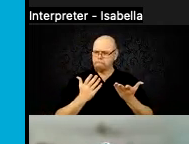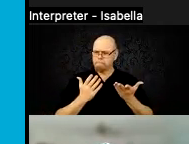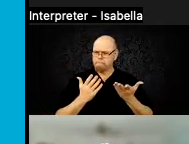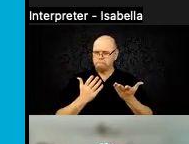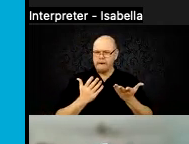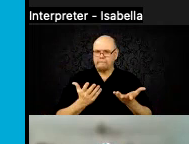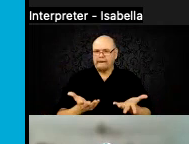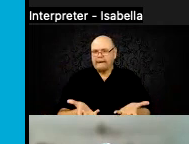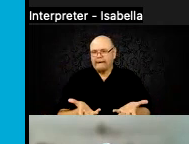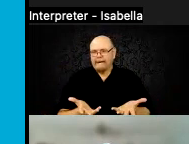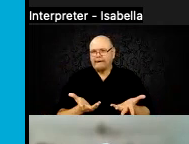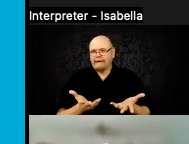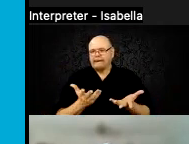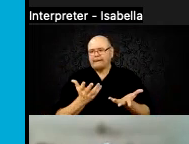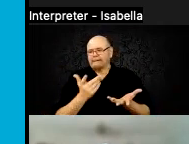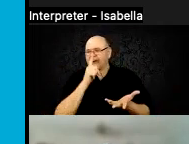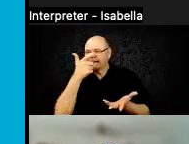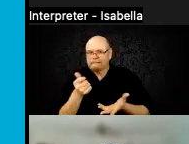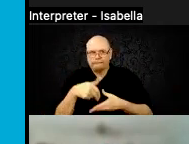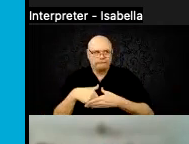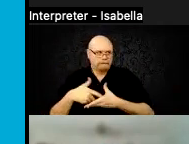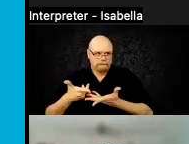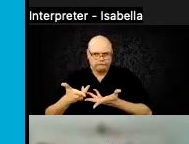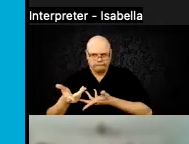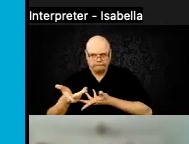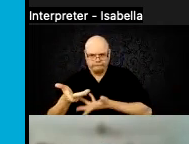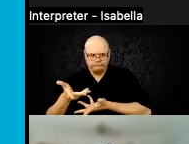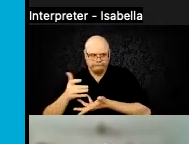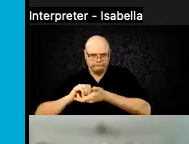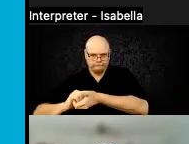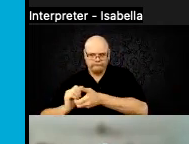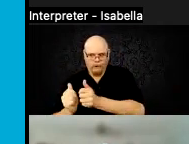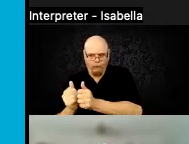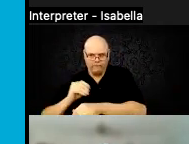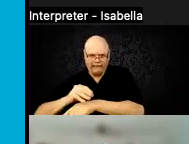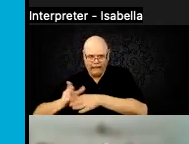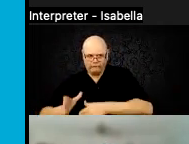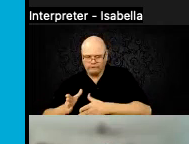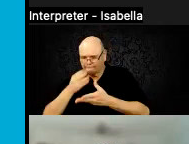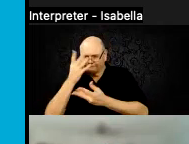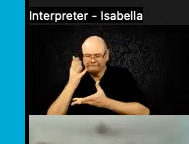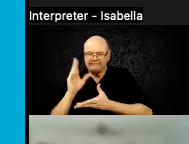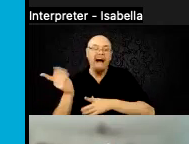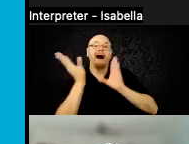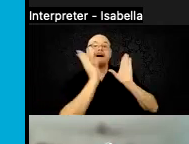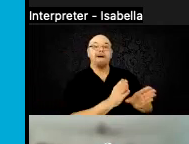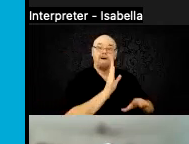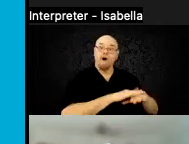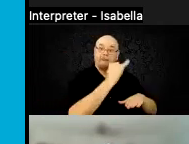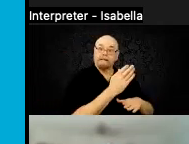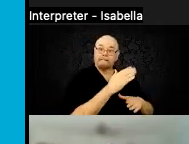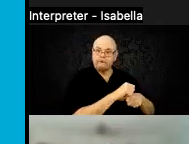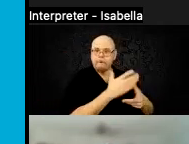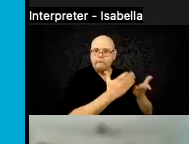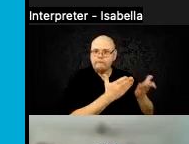DRS counselor, but might be more practical on the job questions. So through CAP, we are able to